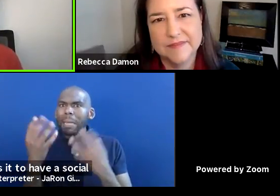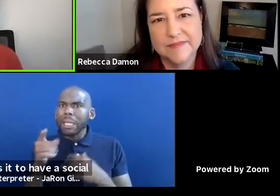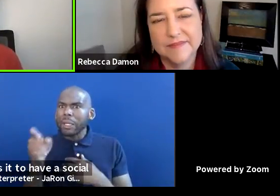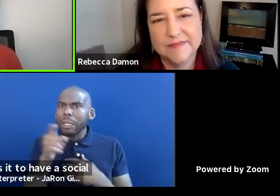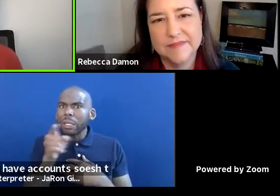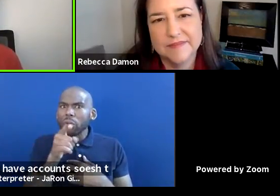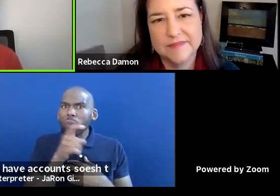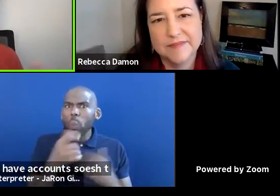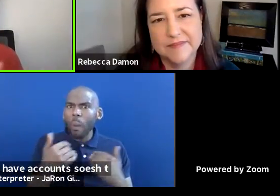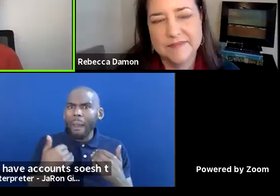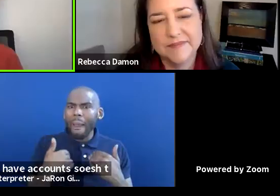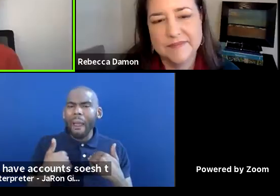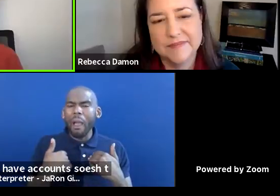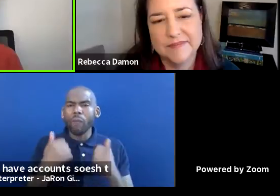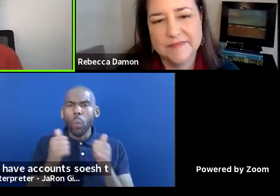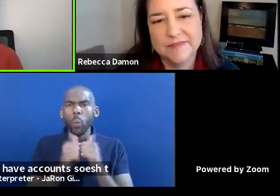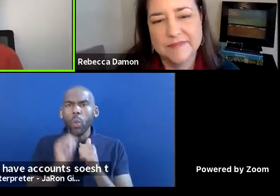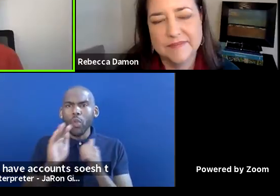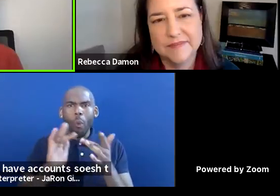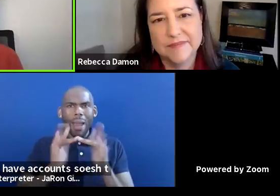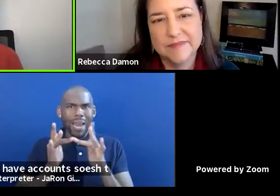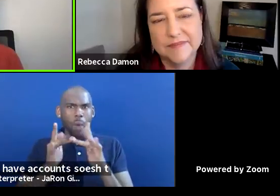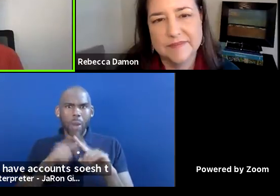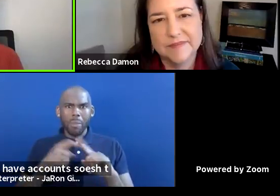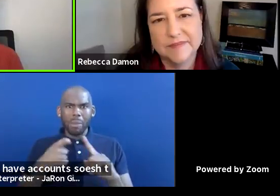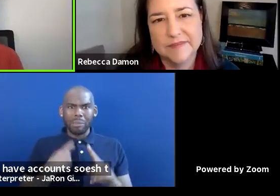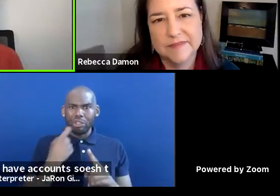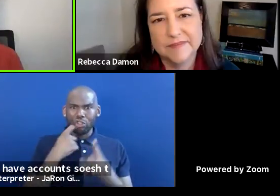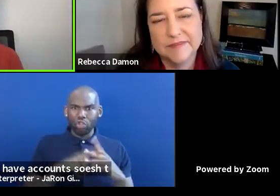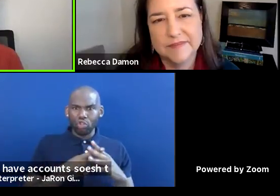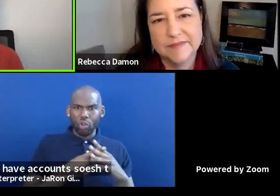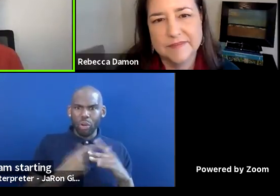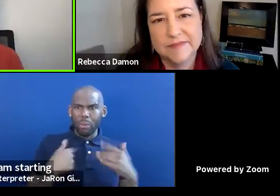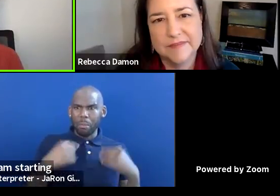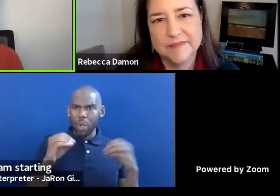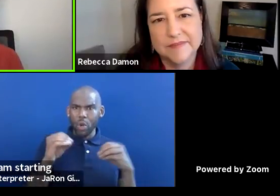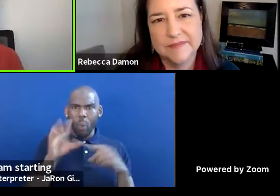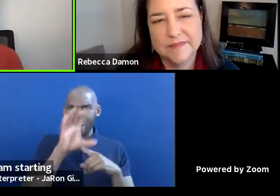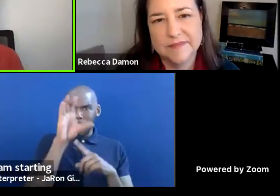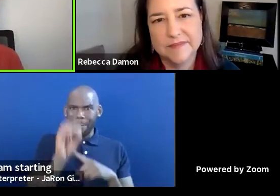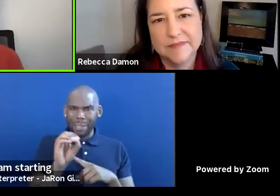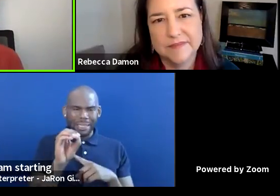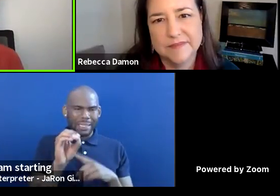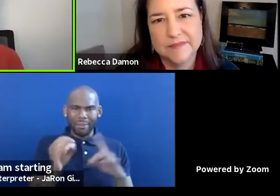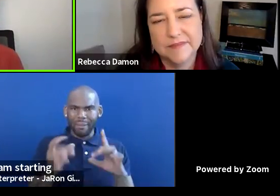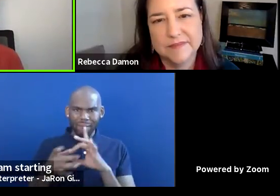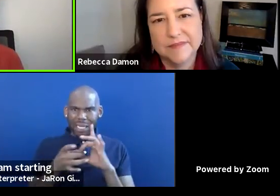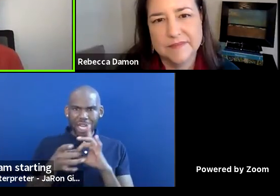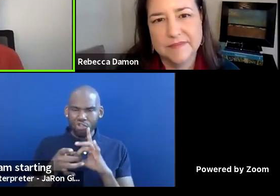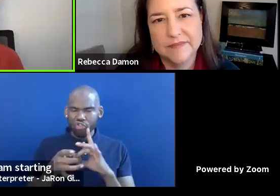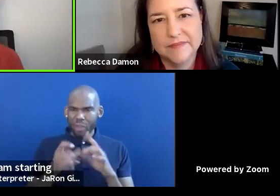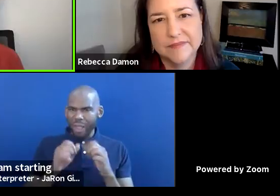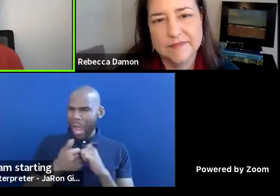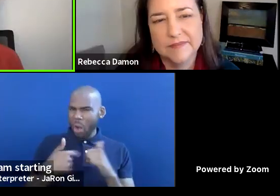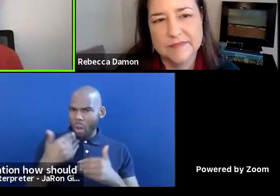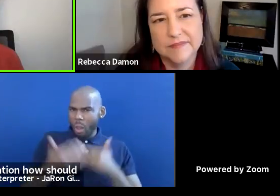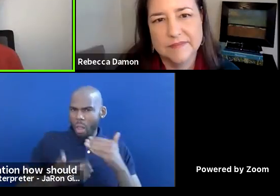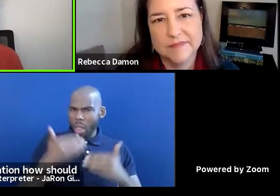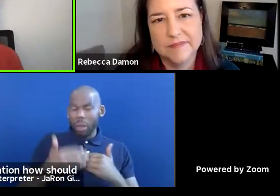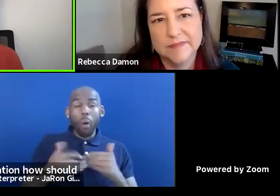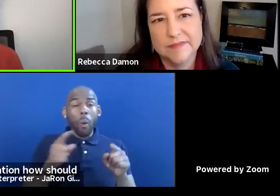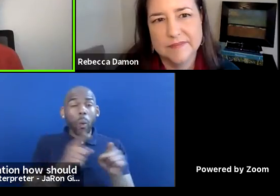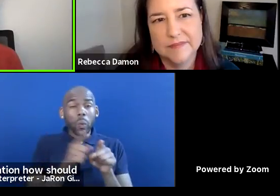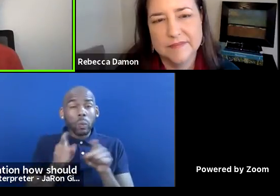this affiliation. How should I approach this? I want to add on that, if you can talk about, you mentioned contracts,